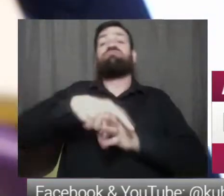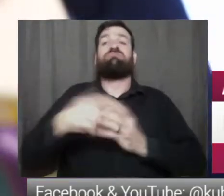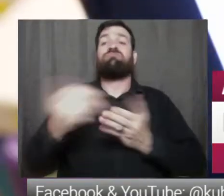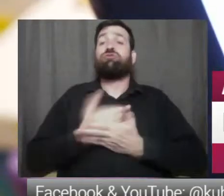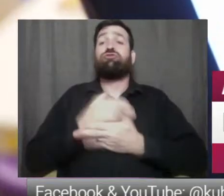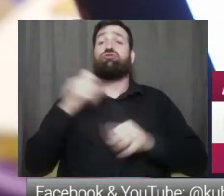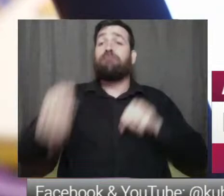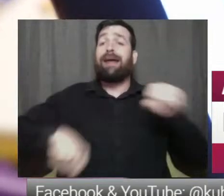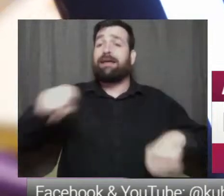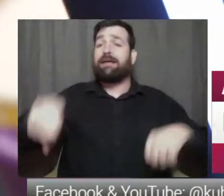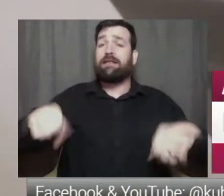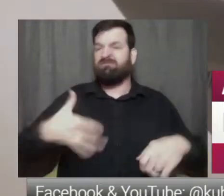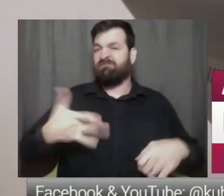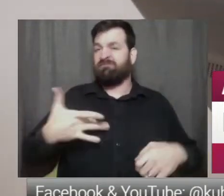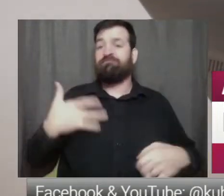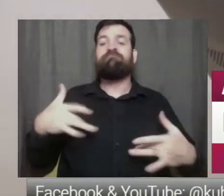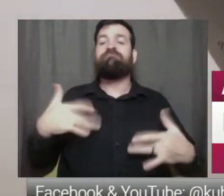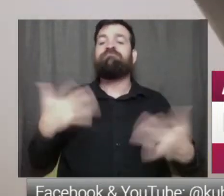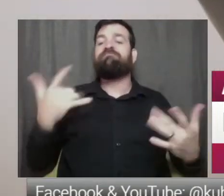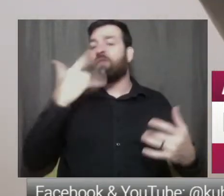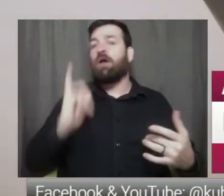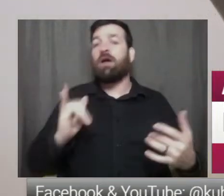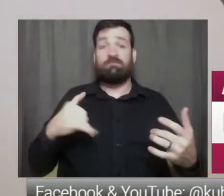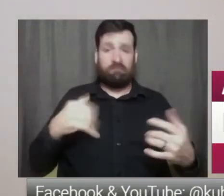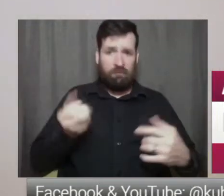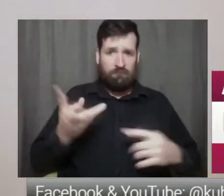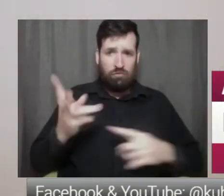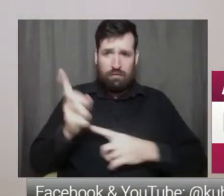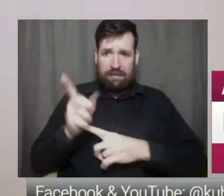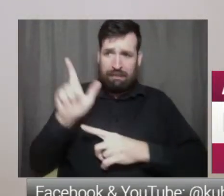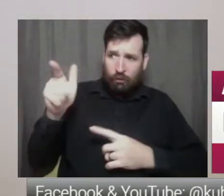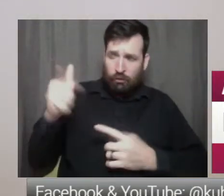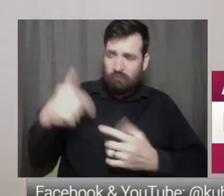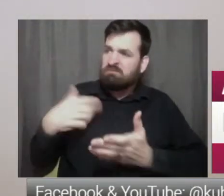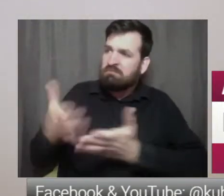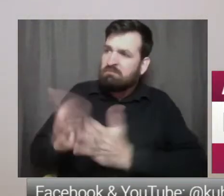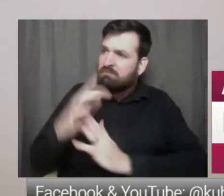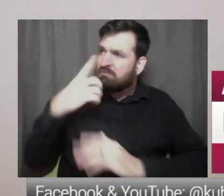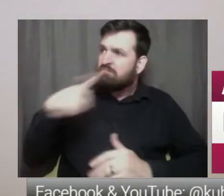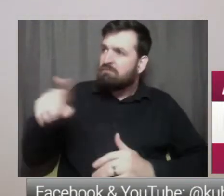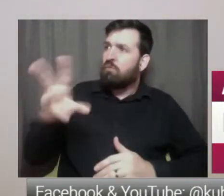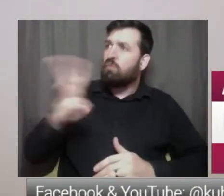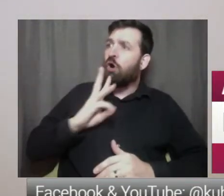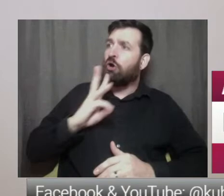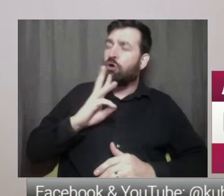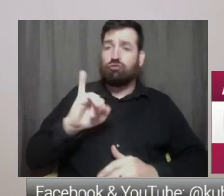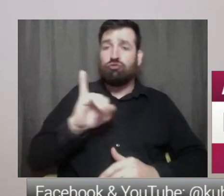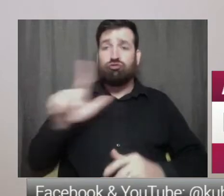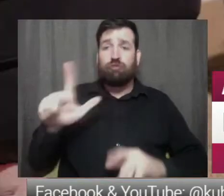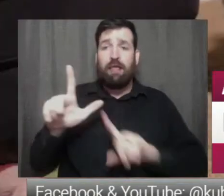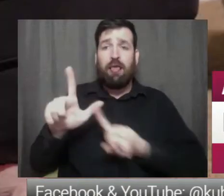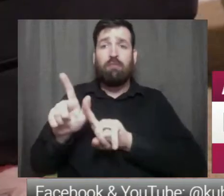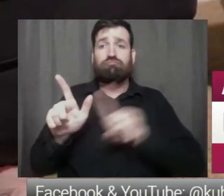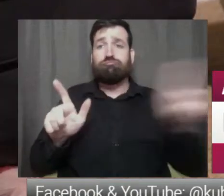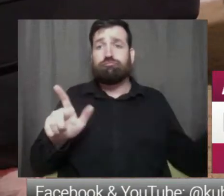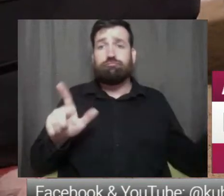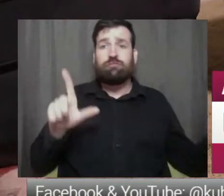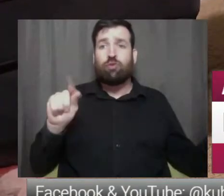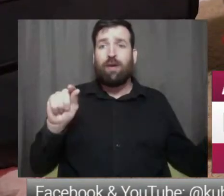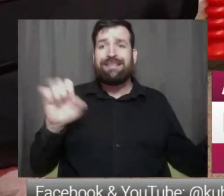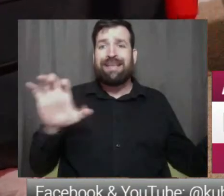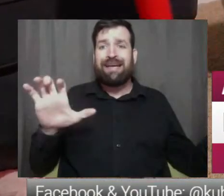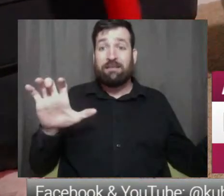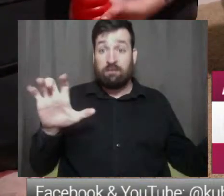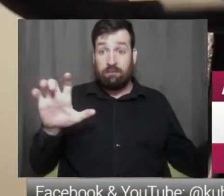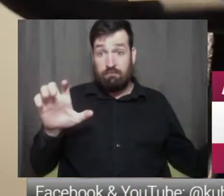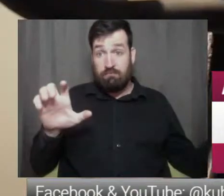for the pedals. A few minutes later, he remembers asking Jill for water. Jill says she left the room for 20 seconds, came back, and Jeff